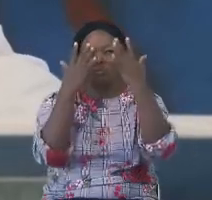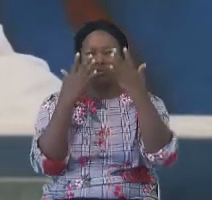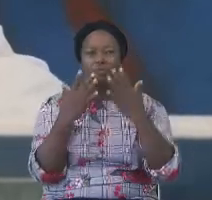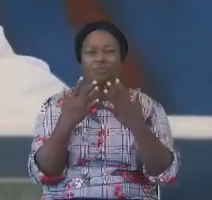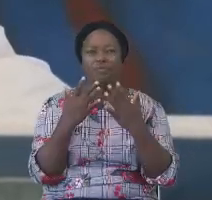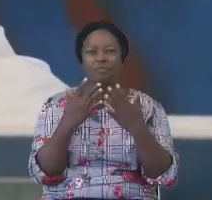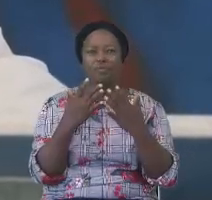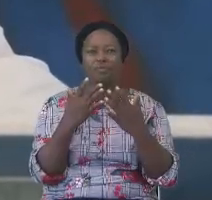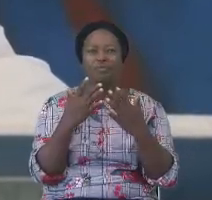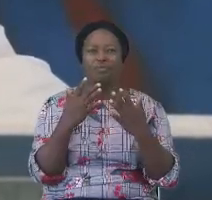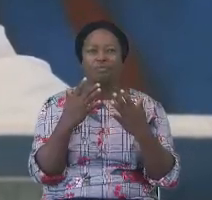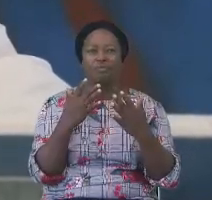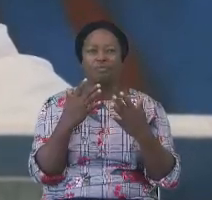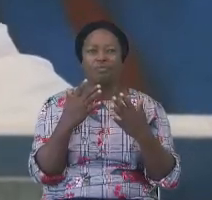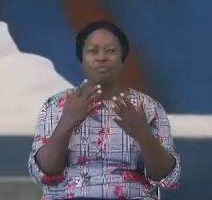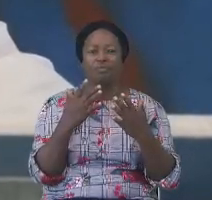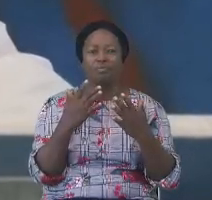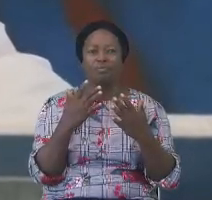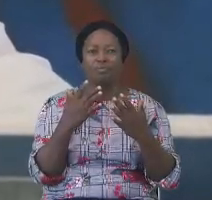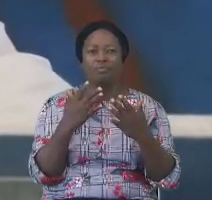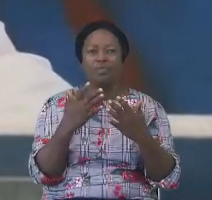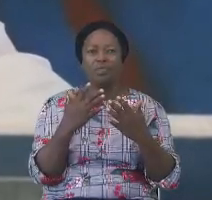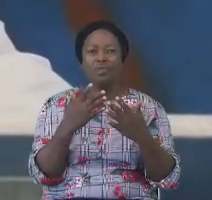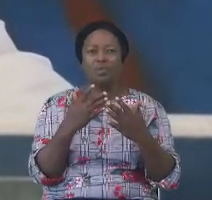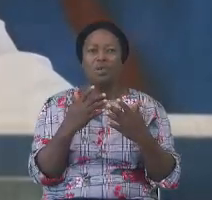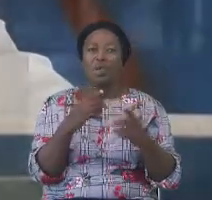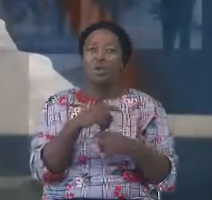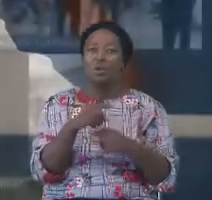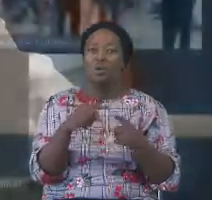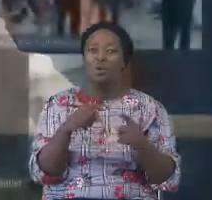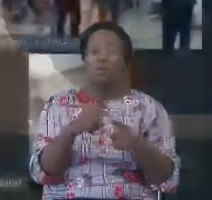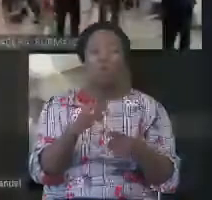solace for the sorrowful